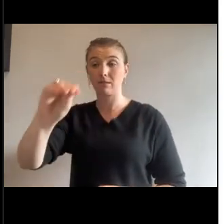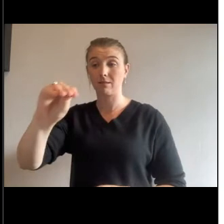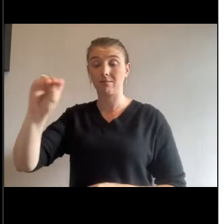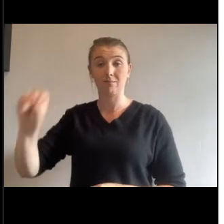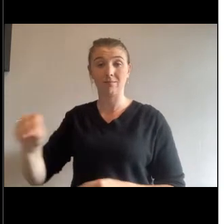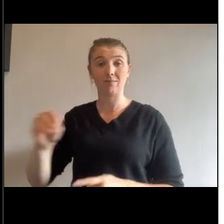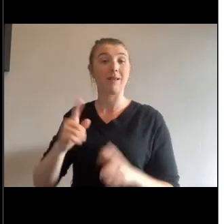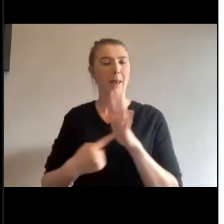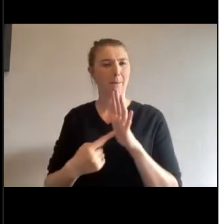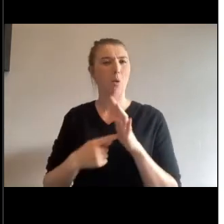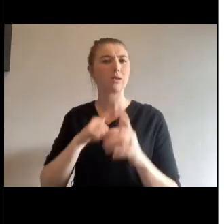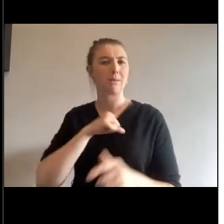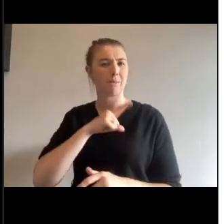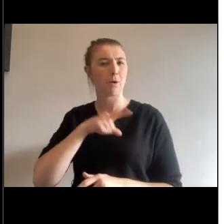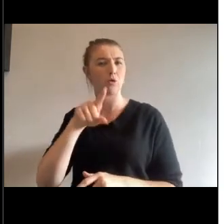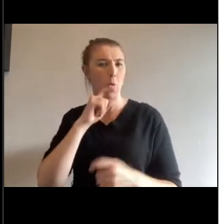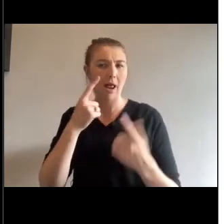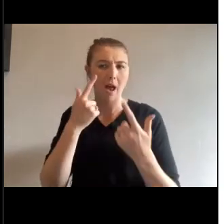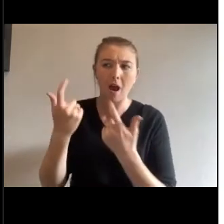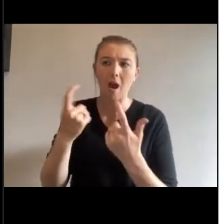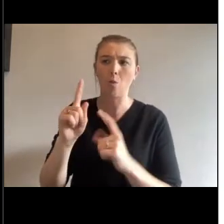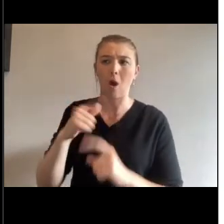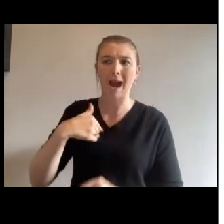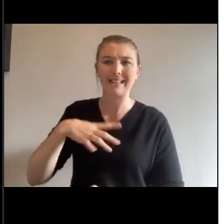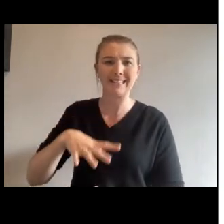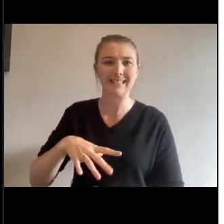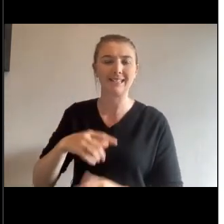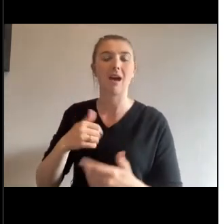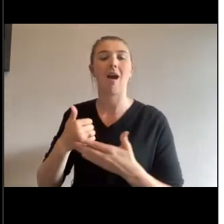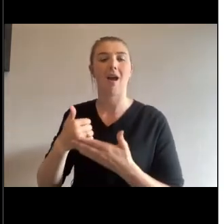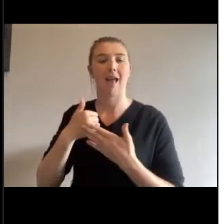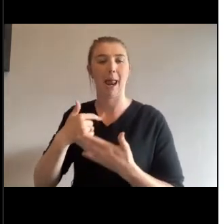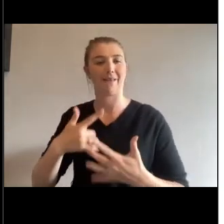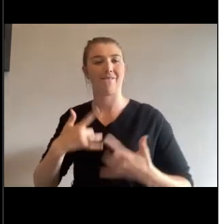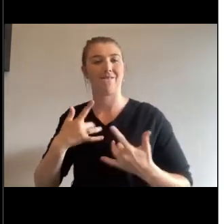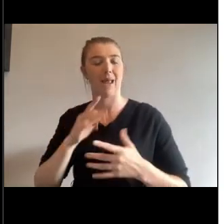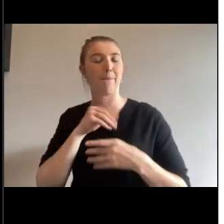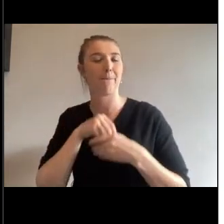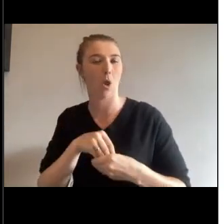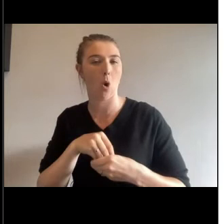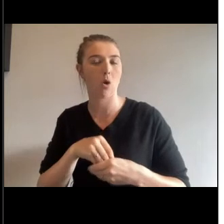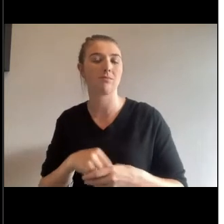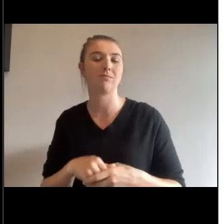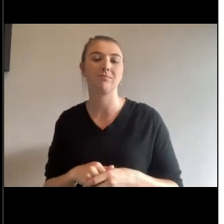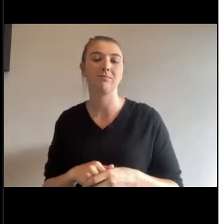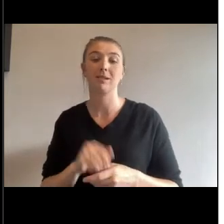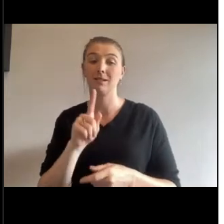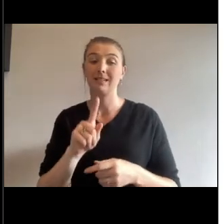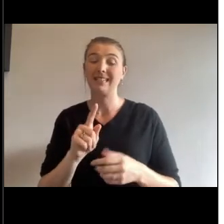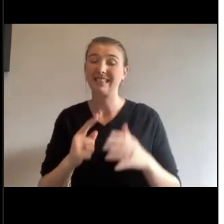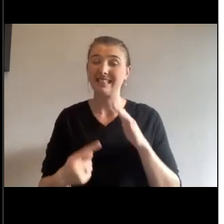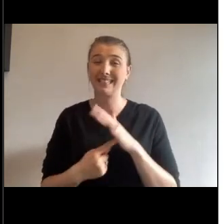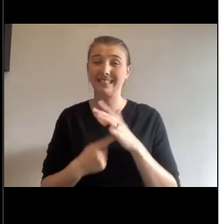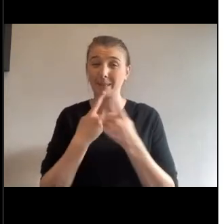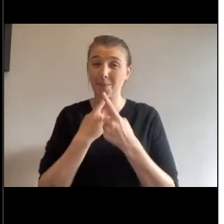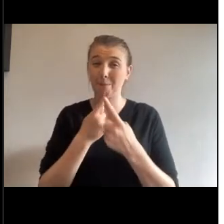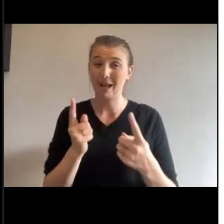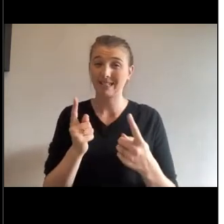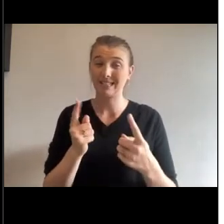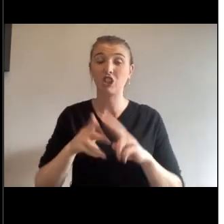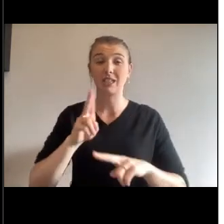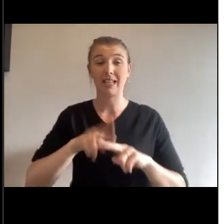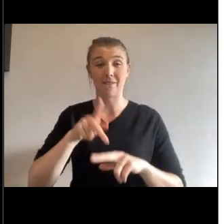will help you with the belonging. But the key message here is the person who feels like they're belonging has the